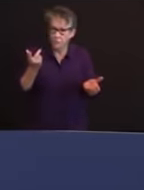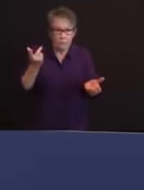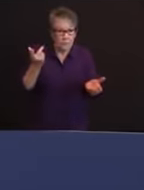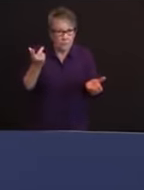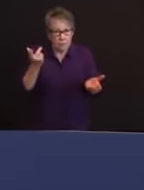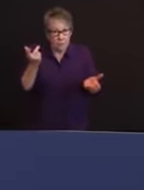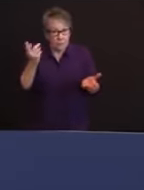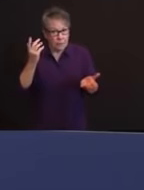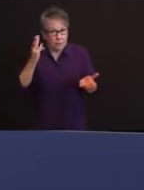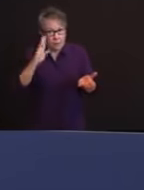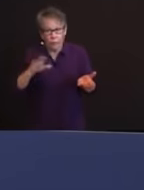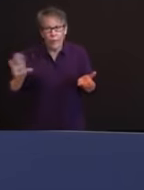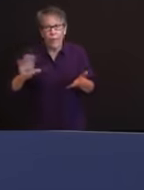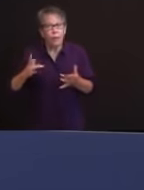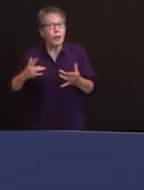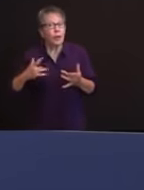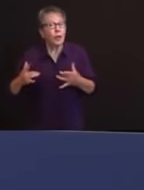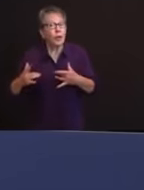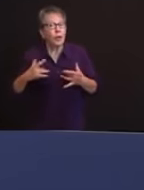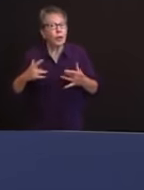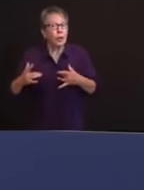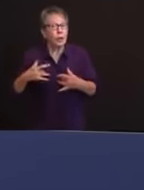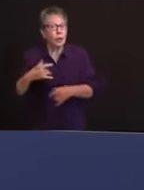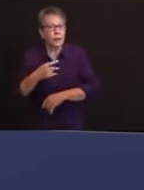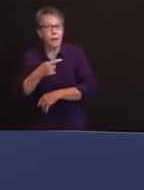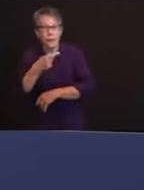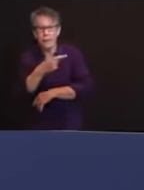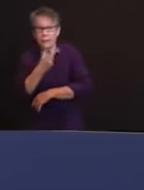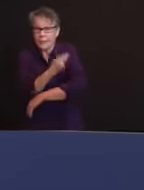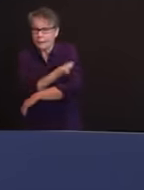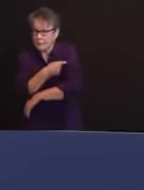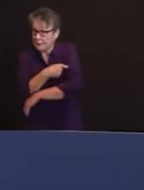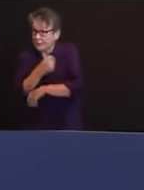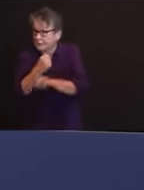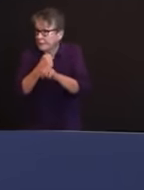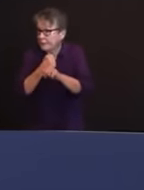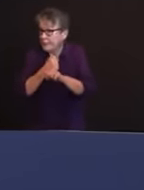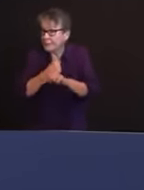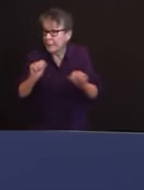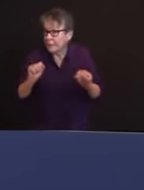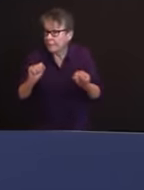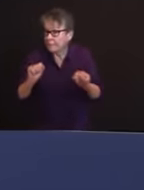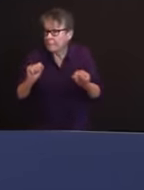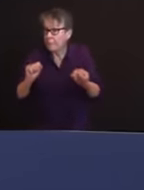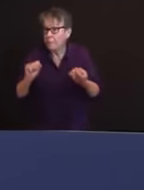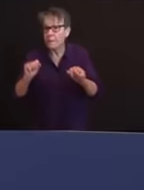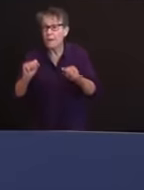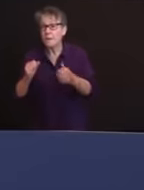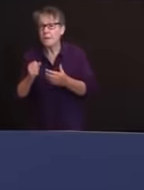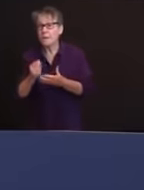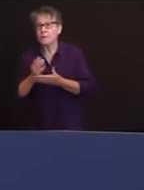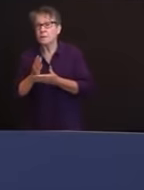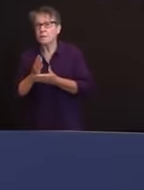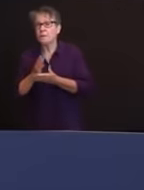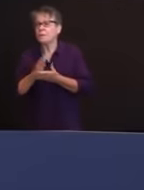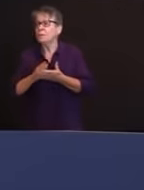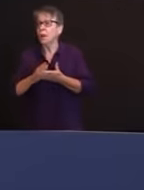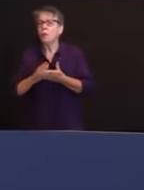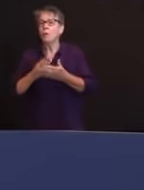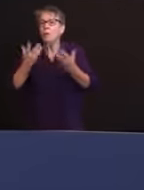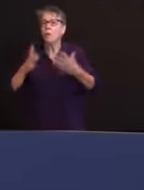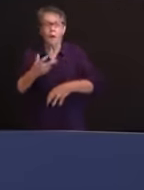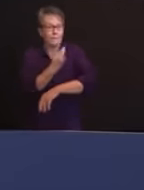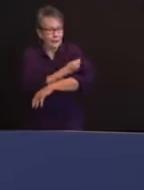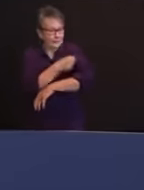top concerns among these professionals. Some did not want to be in the first round, so they could wait and see if